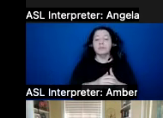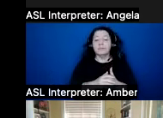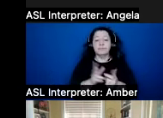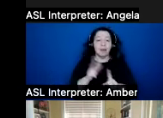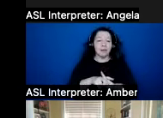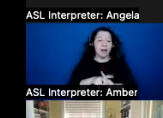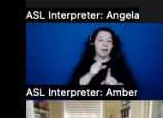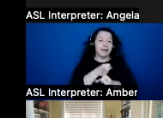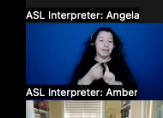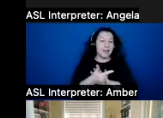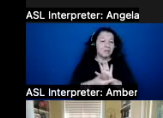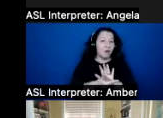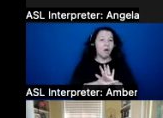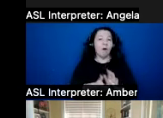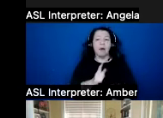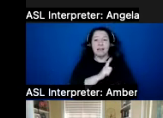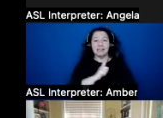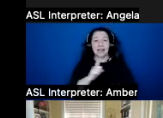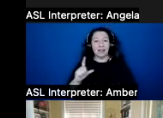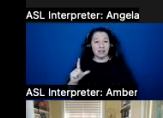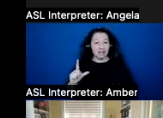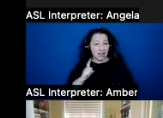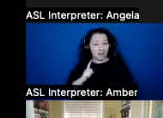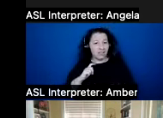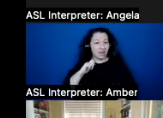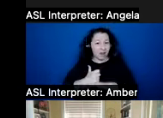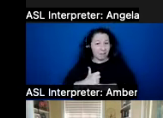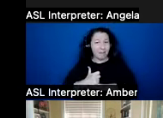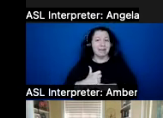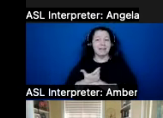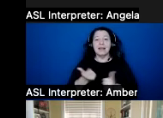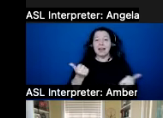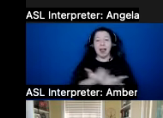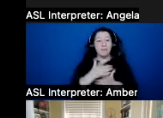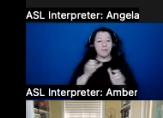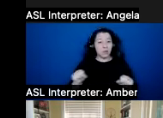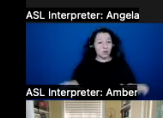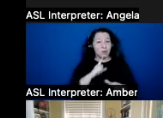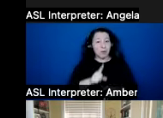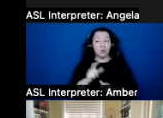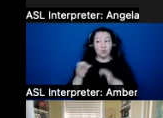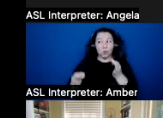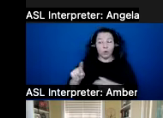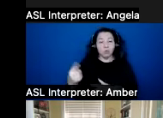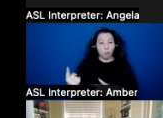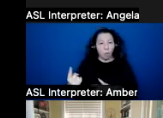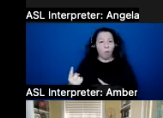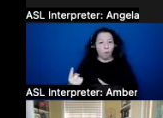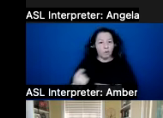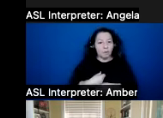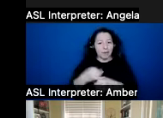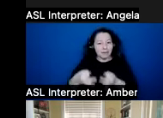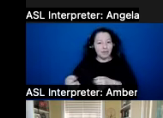legislation, and to do everything reasonable to ensure the court is only acting on truthful information,